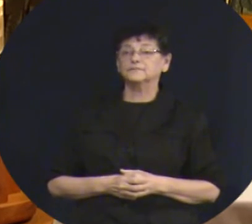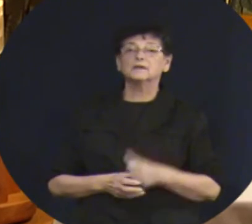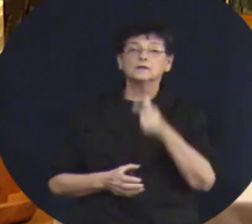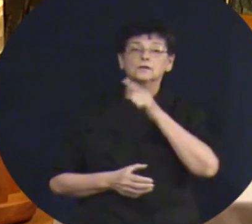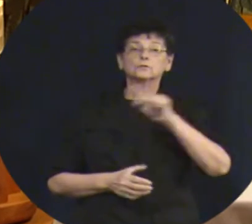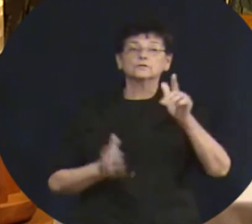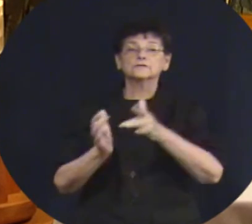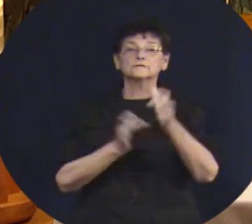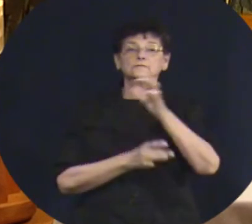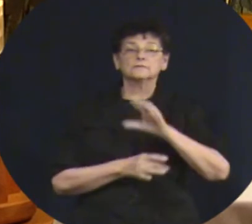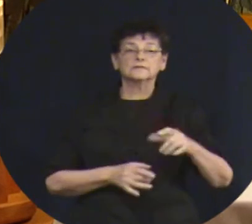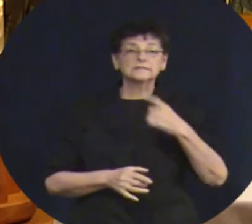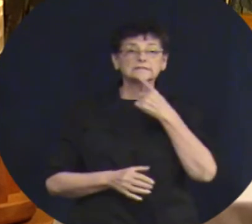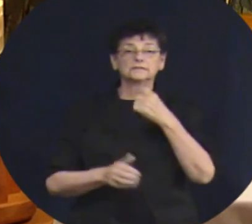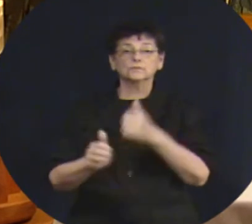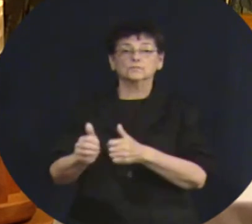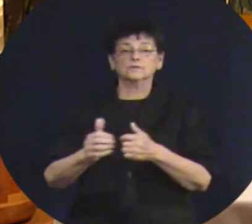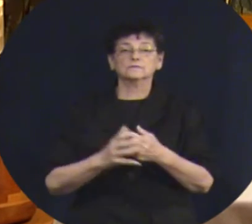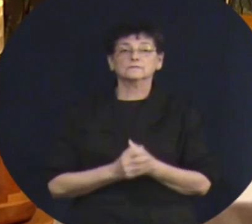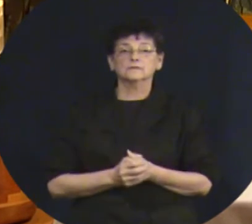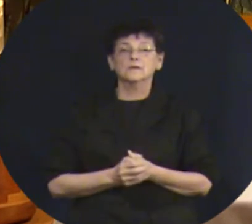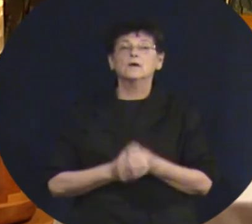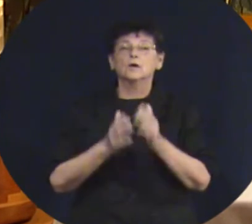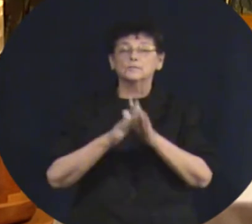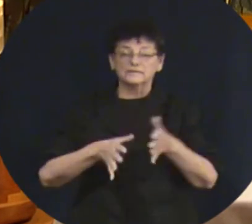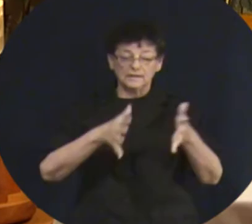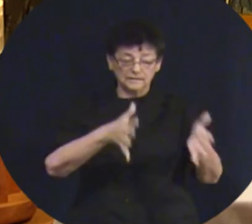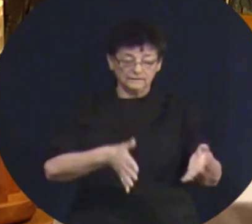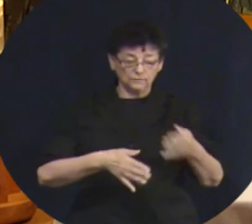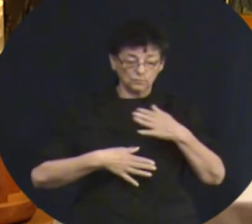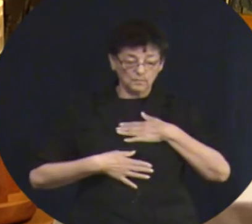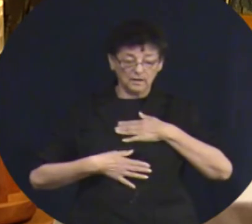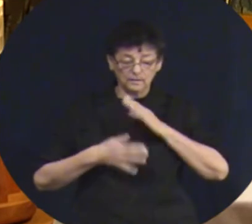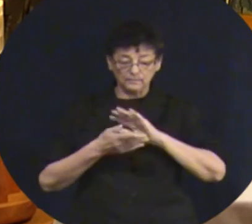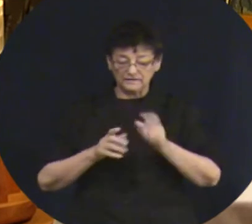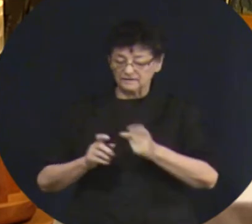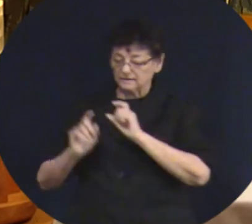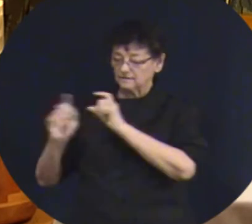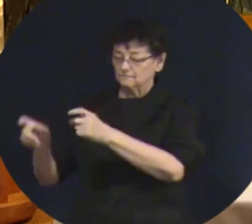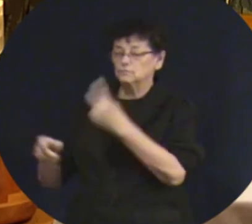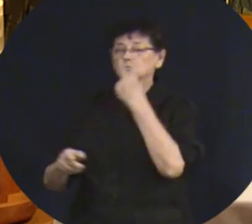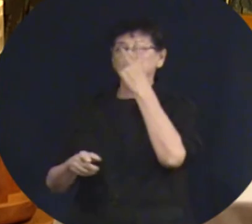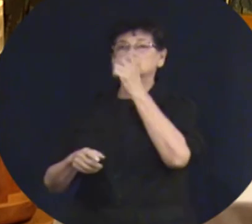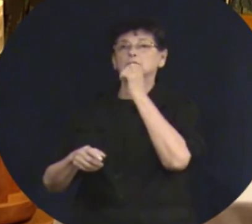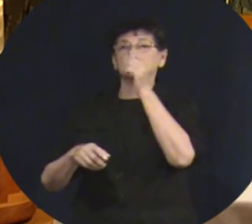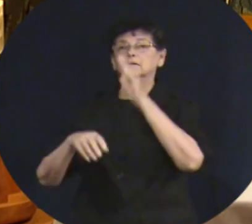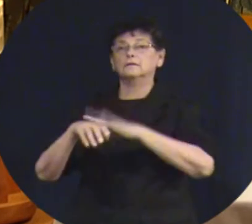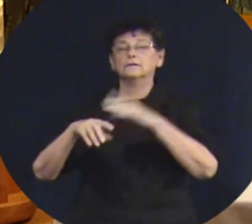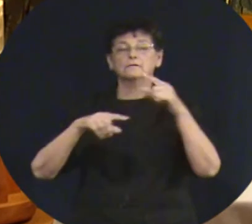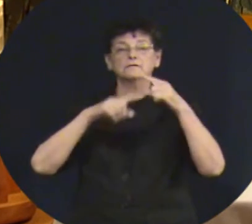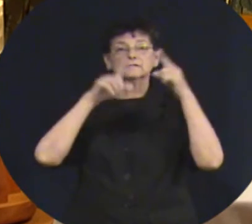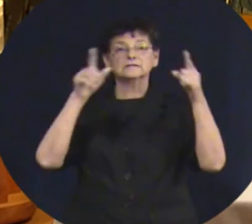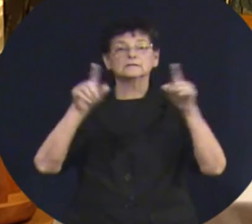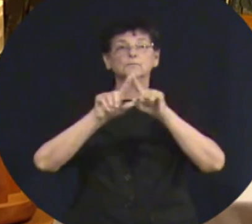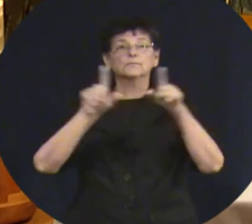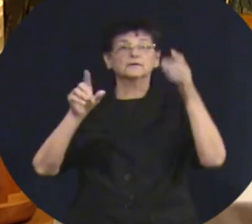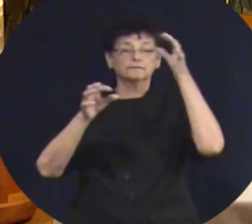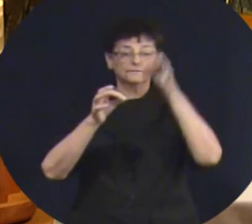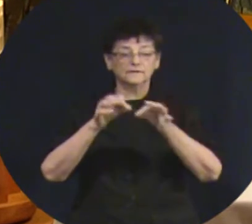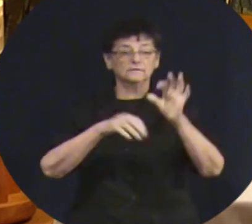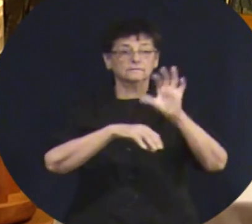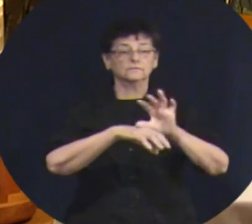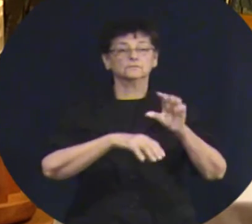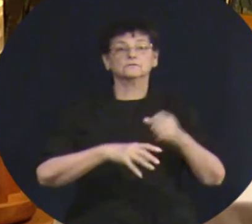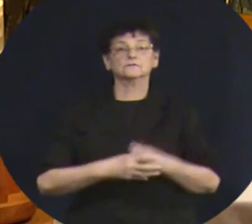Lord Jesus Christ, who said to your apostles, "Peace I leave you, my peace I give you," look not on our sins, but on the faith of